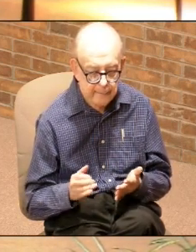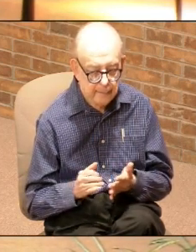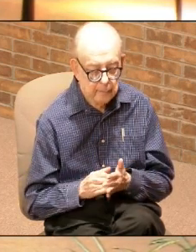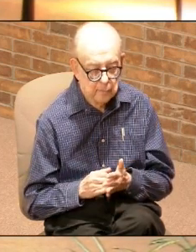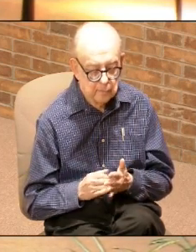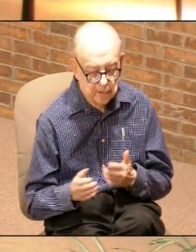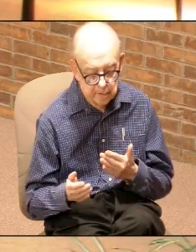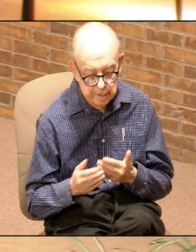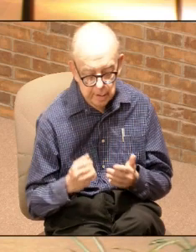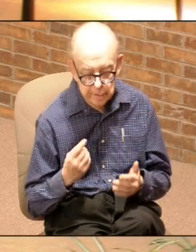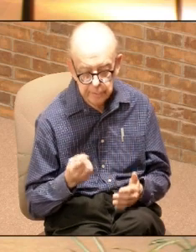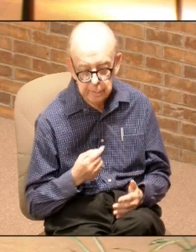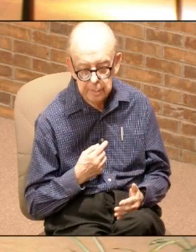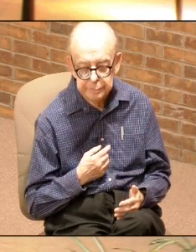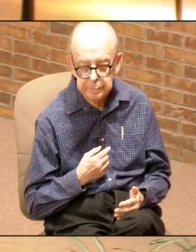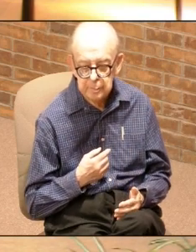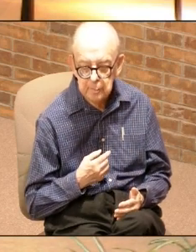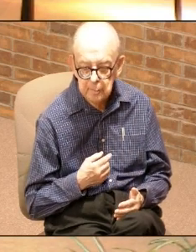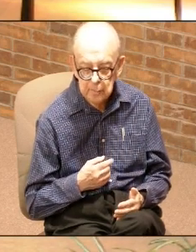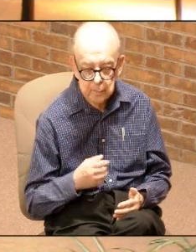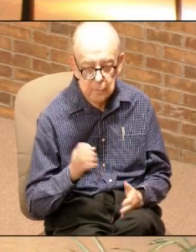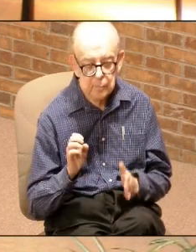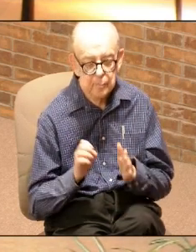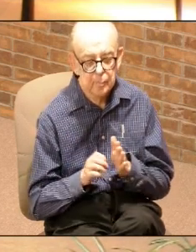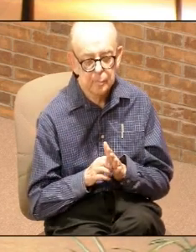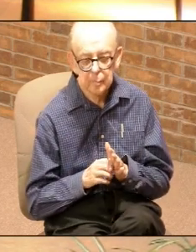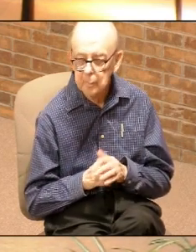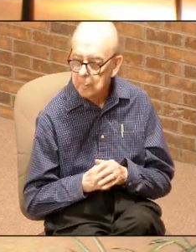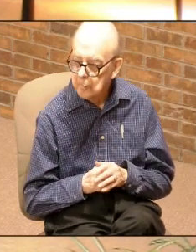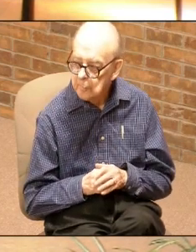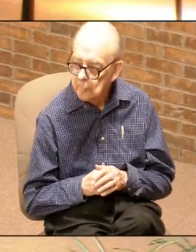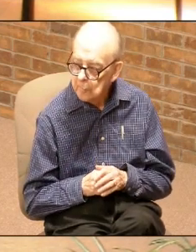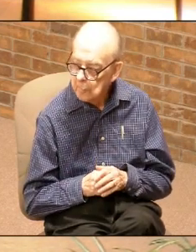are around. For instance,